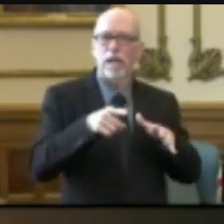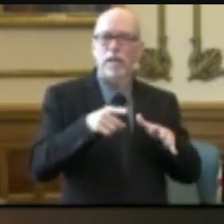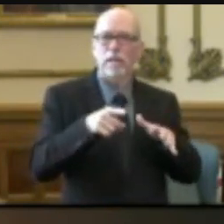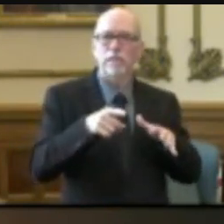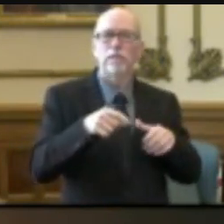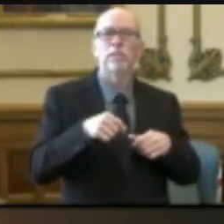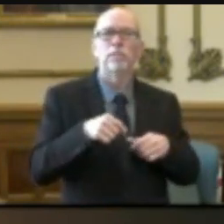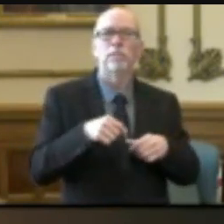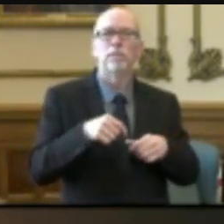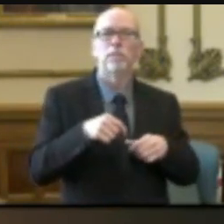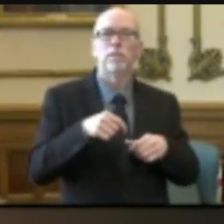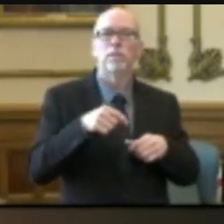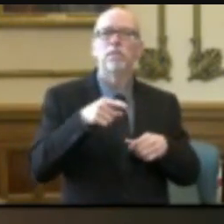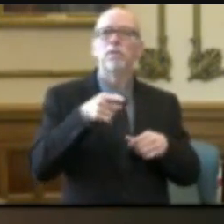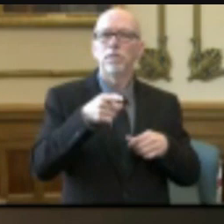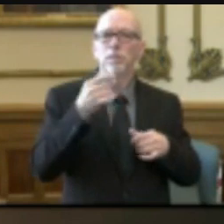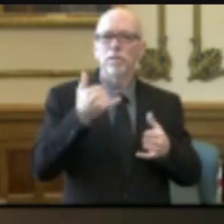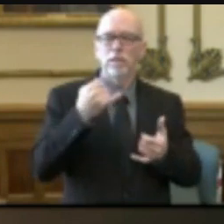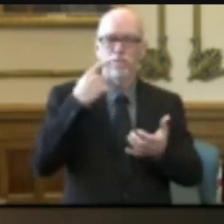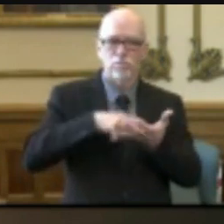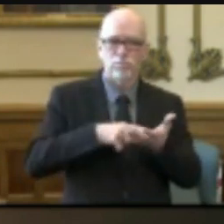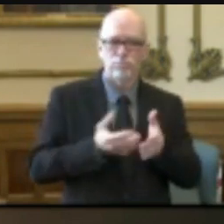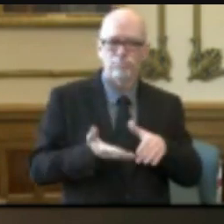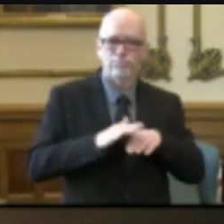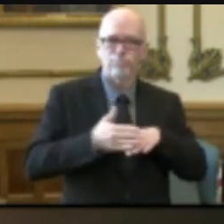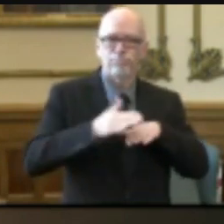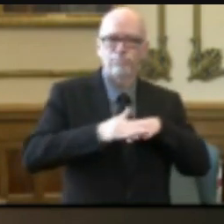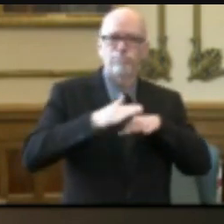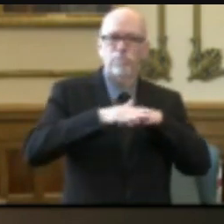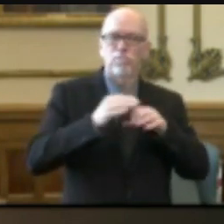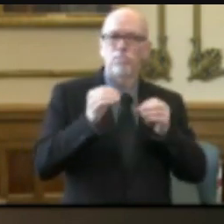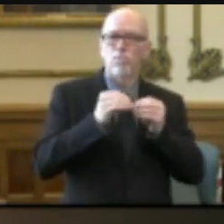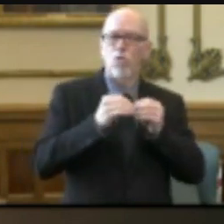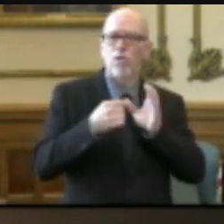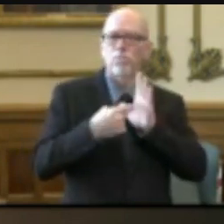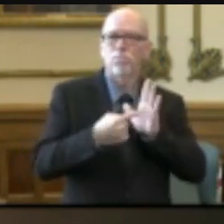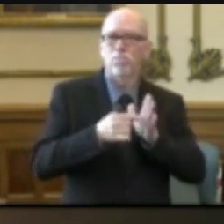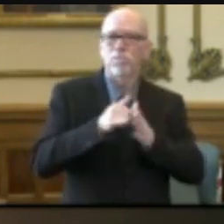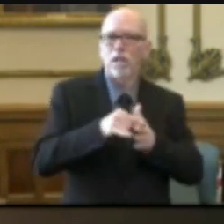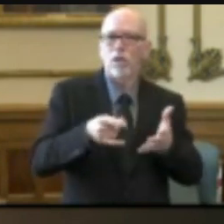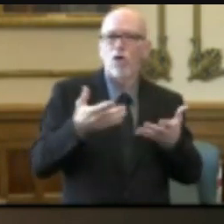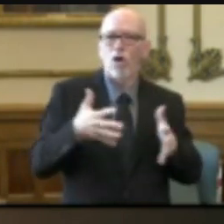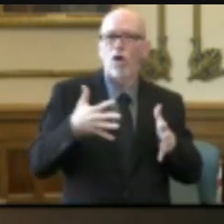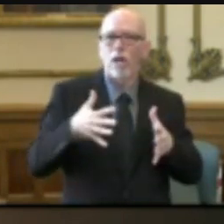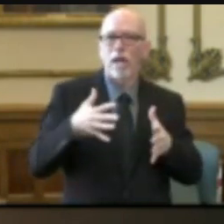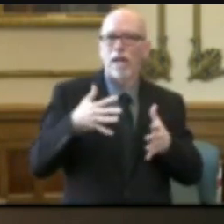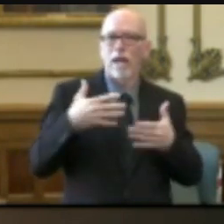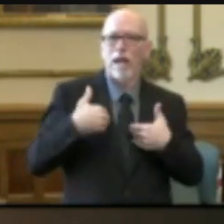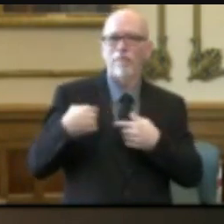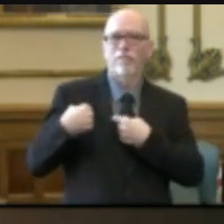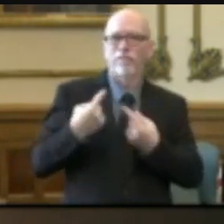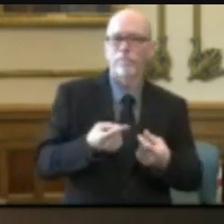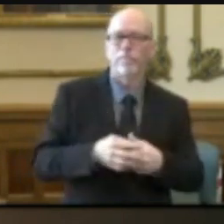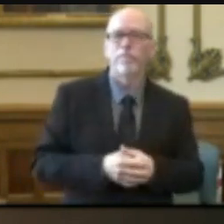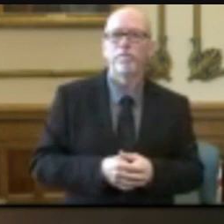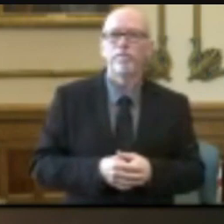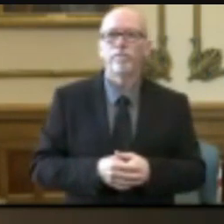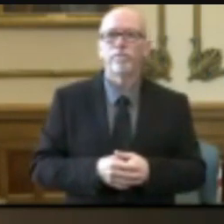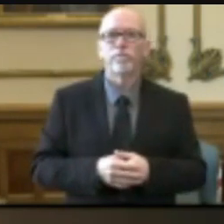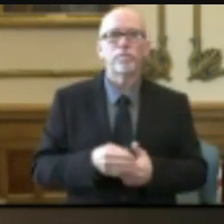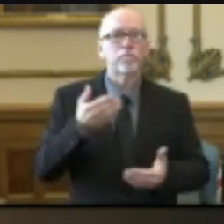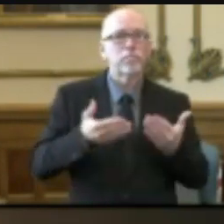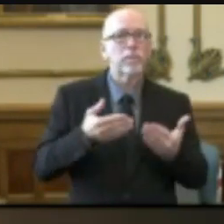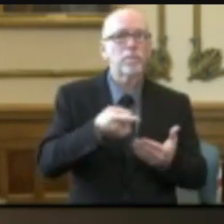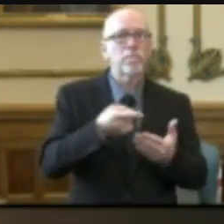disease outbreak can significantly increase the symptoms that we are already working to learn to manage. We might begin